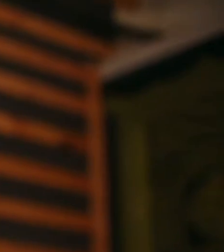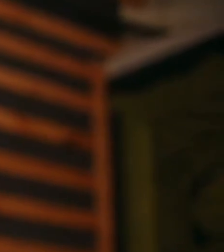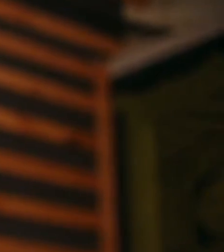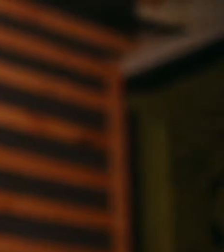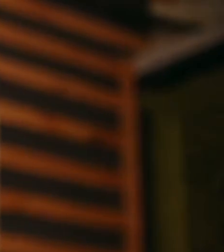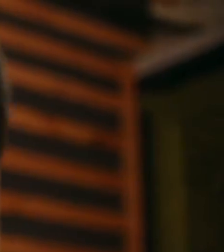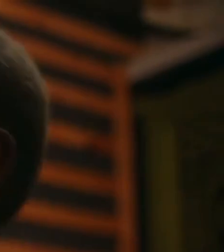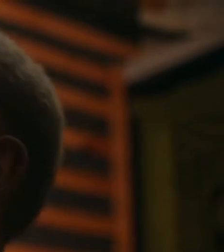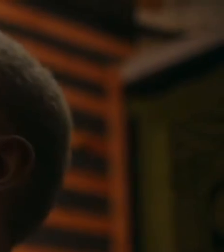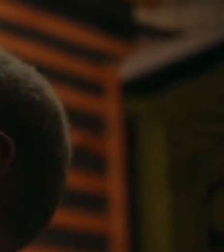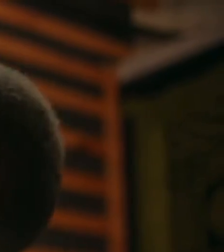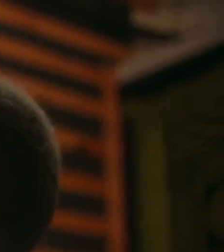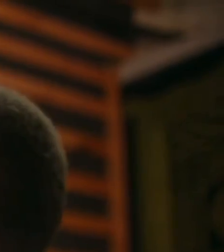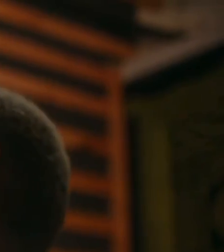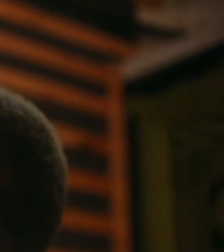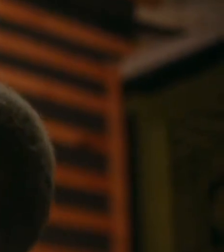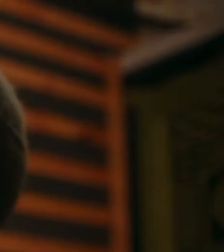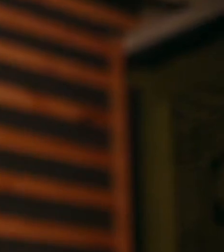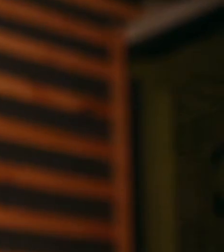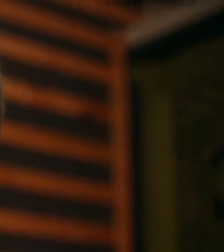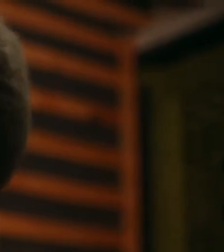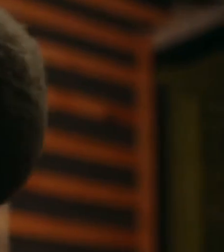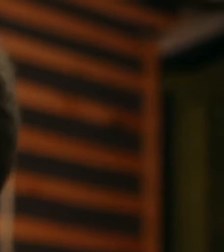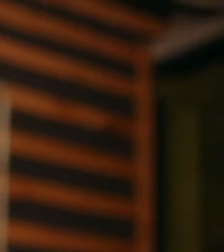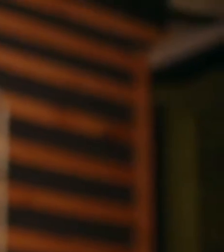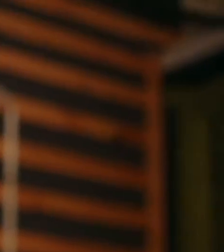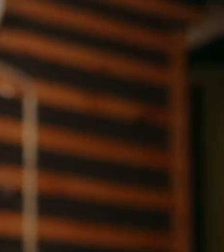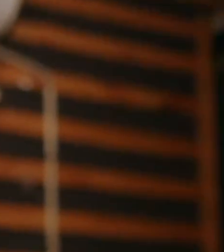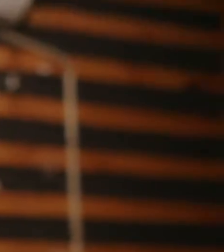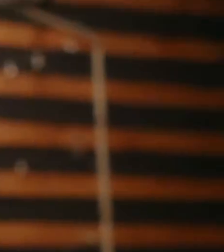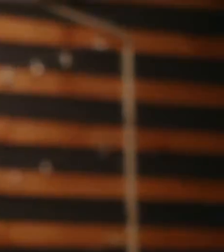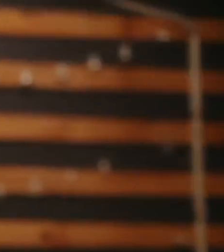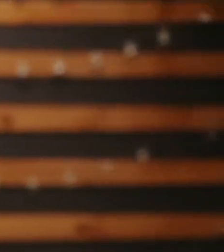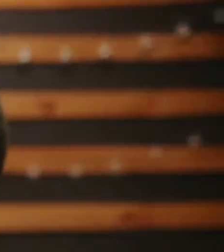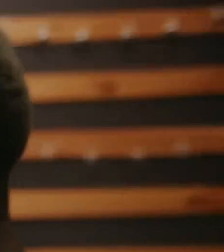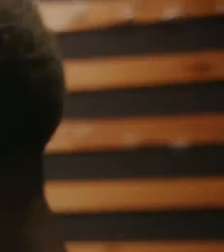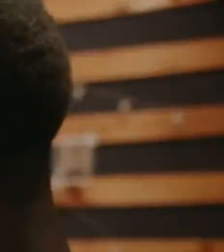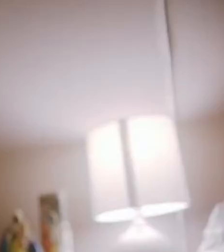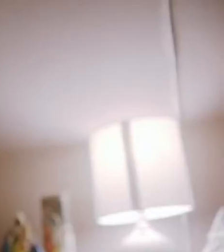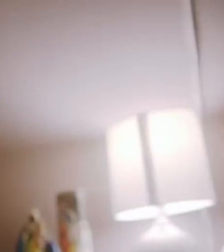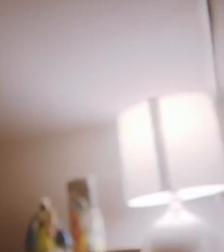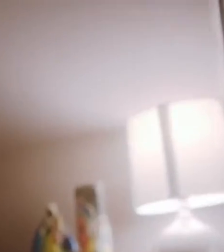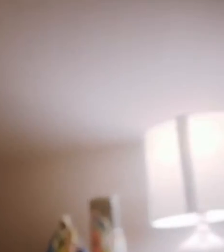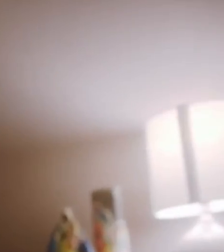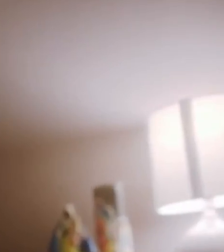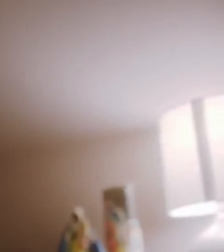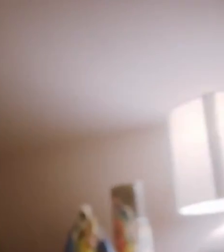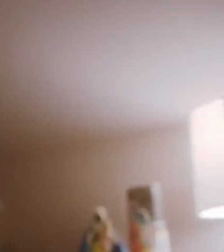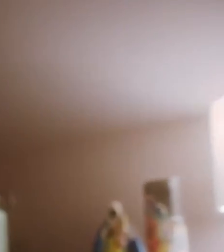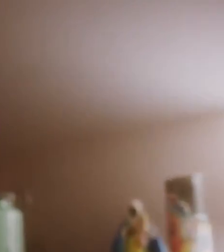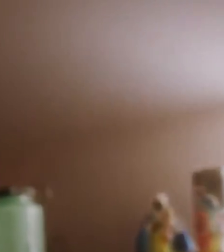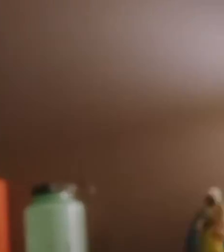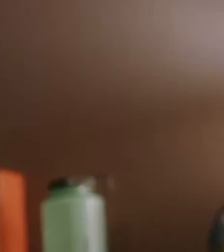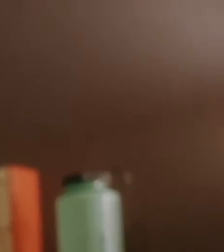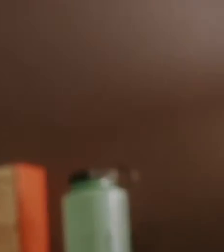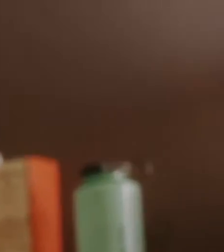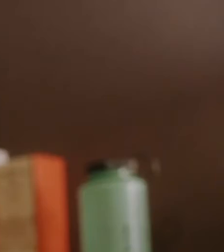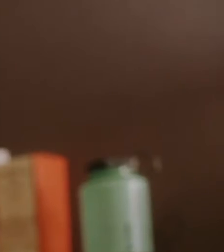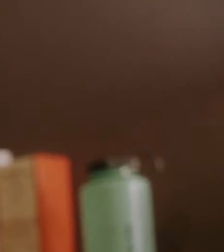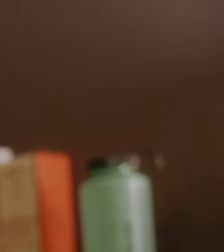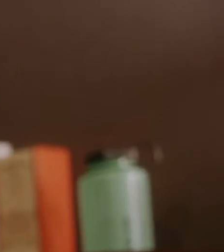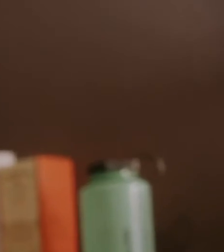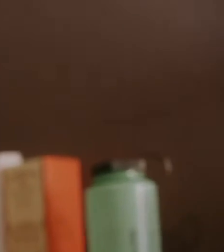If it's my own way. A big fear of mine is my brothers growing up